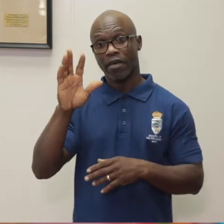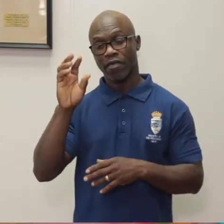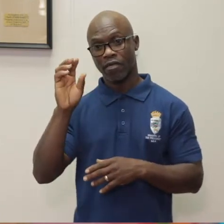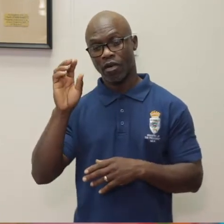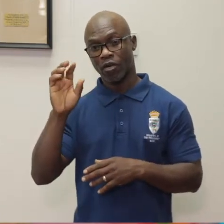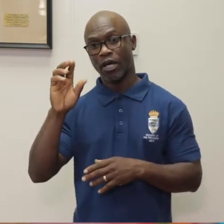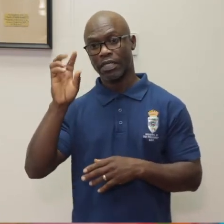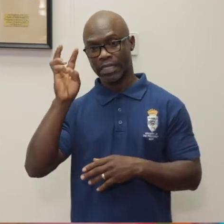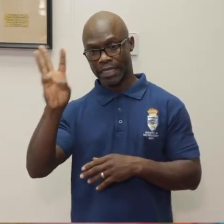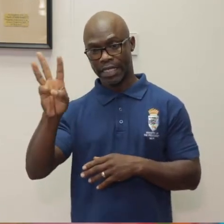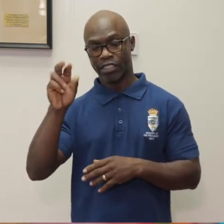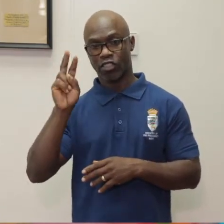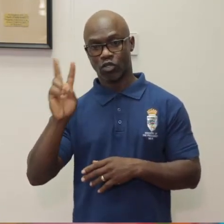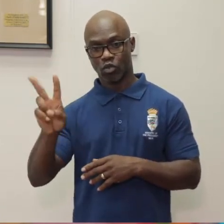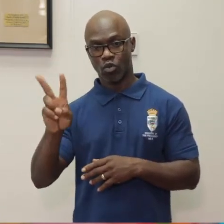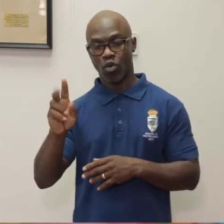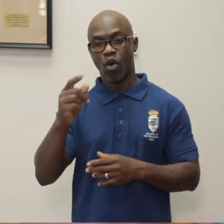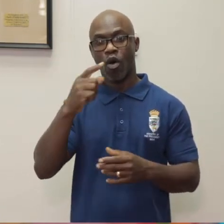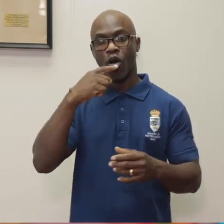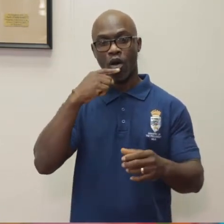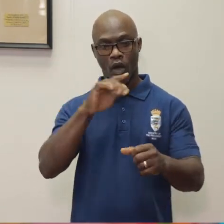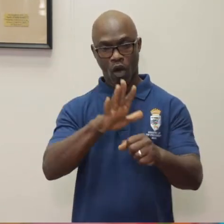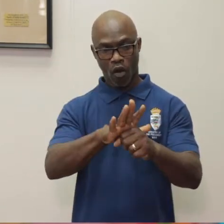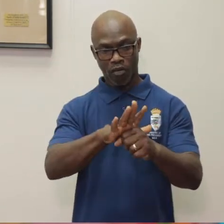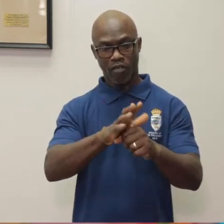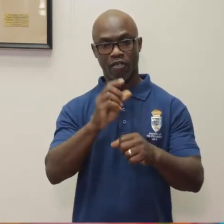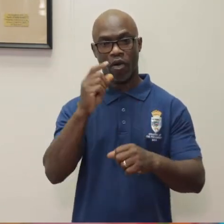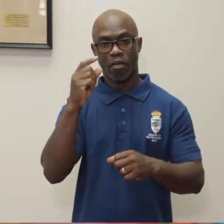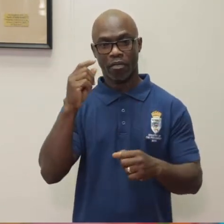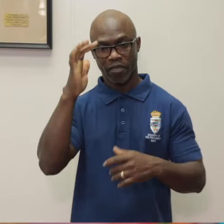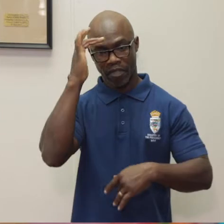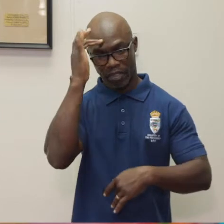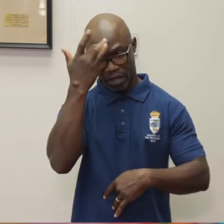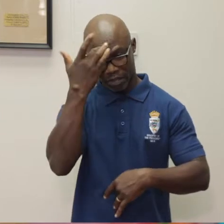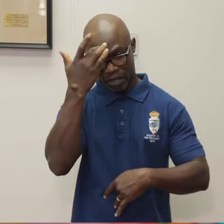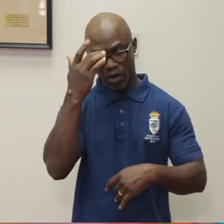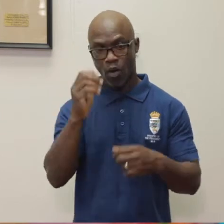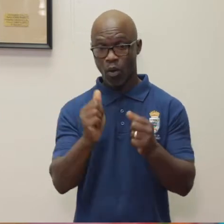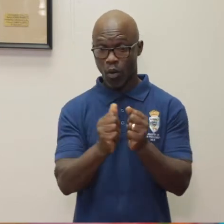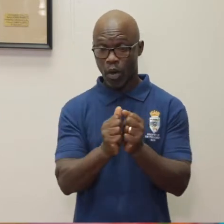1,991,562 confirmed cases, with